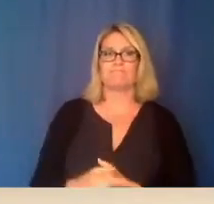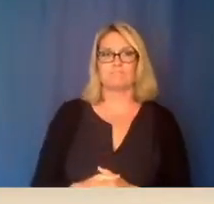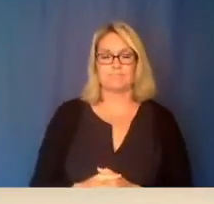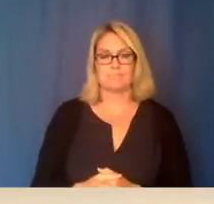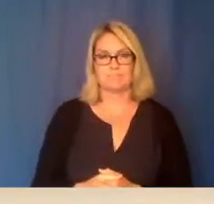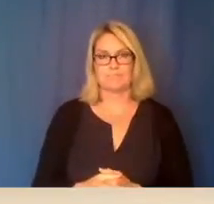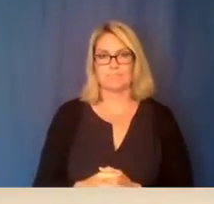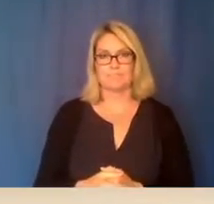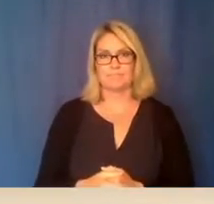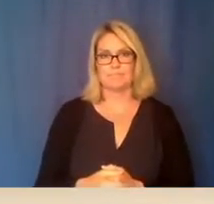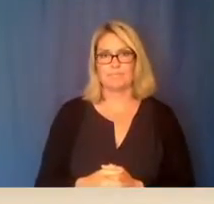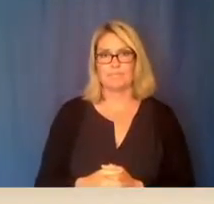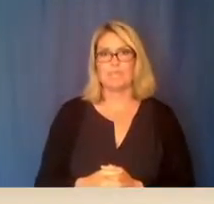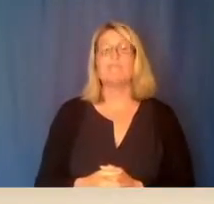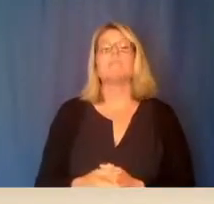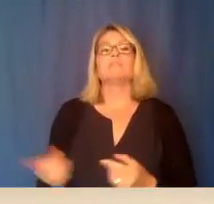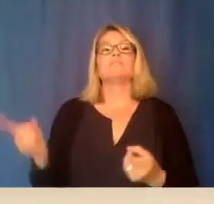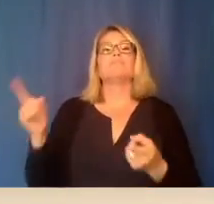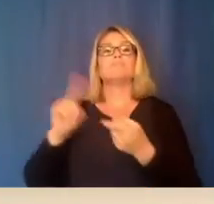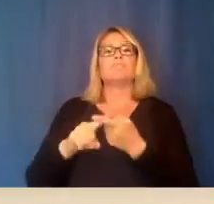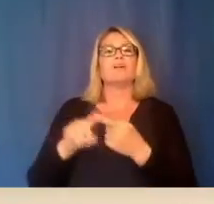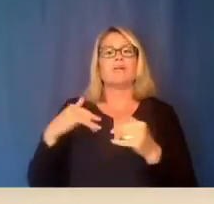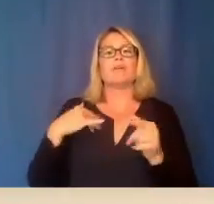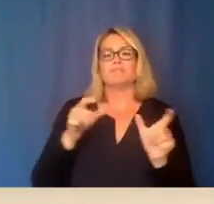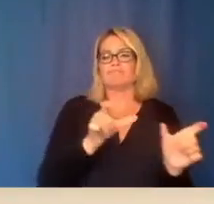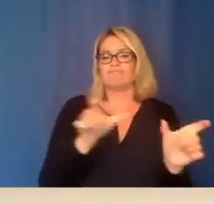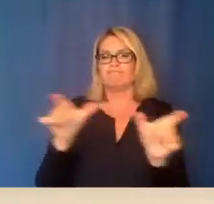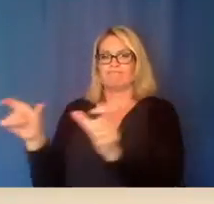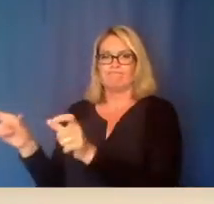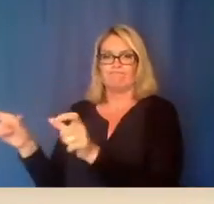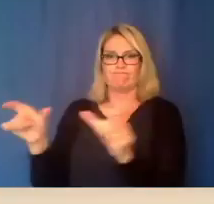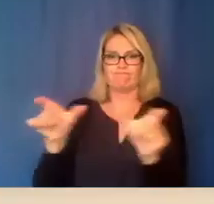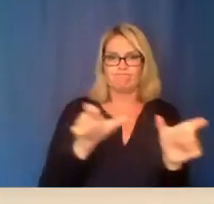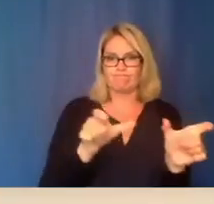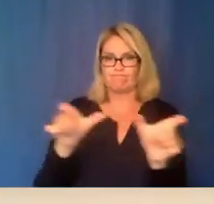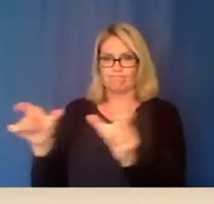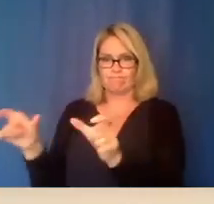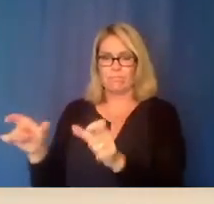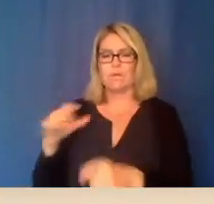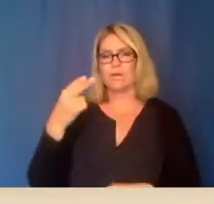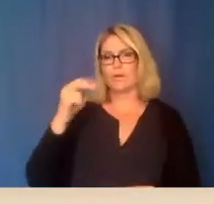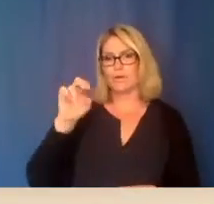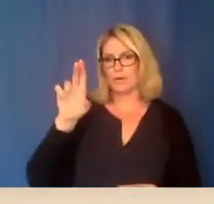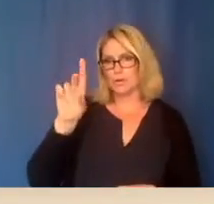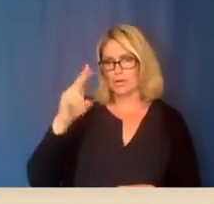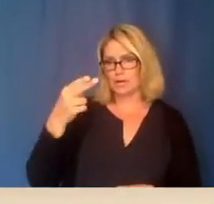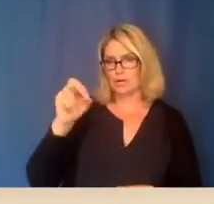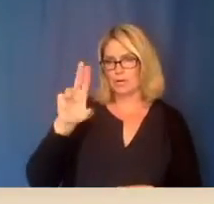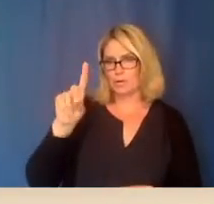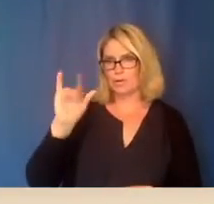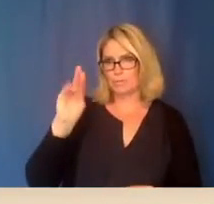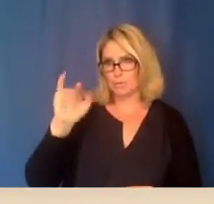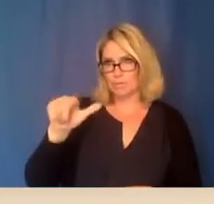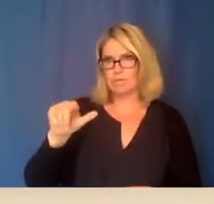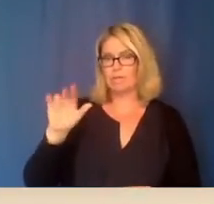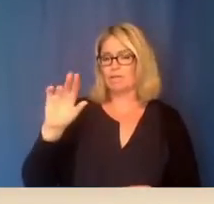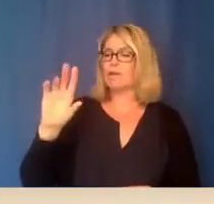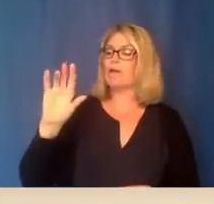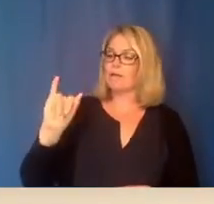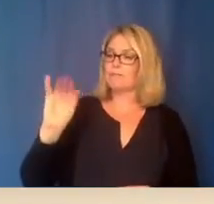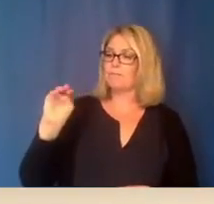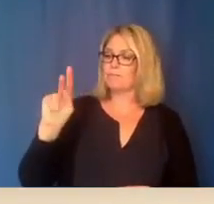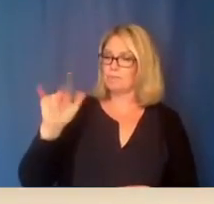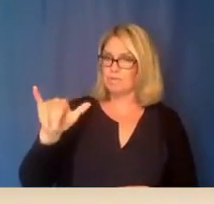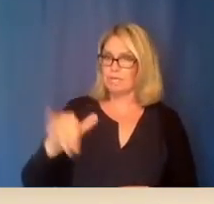broader herd protection or broader protection amongst the population. Physical distancing matters,